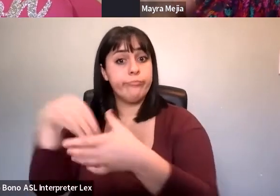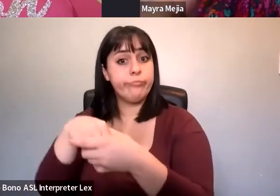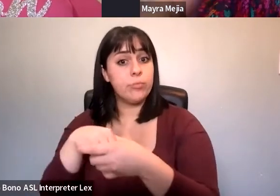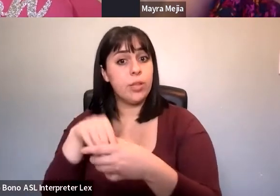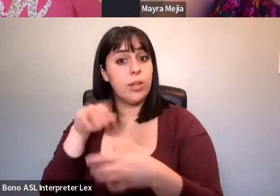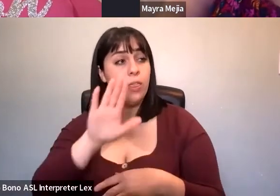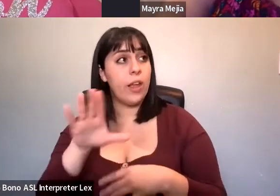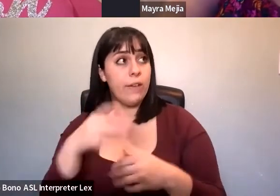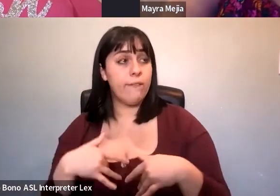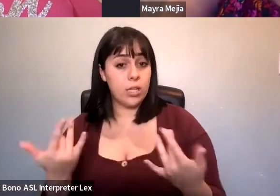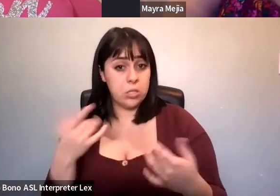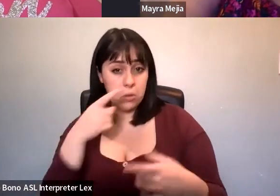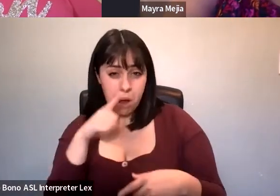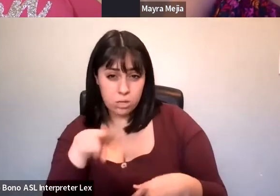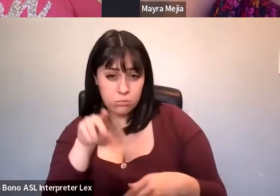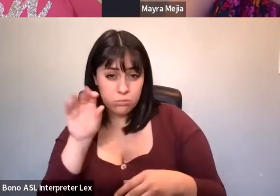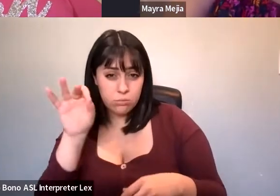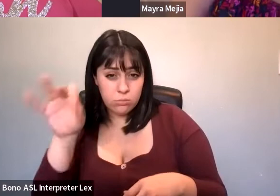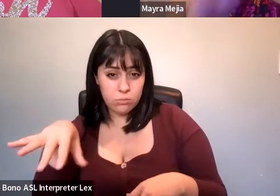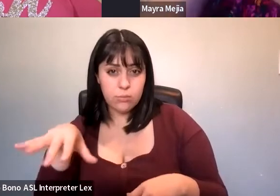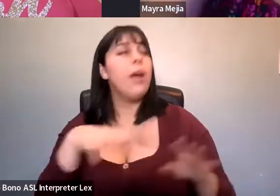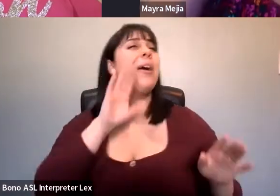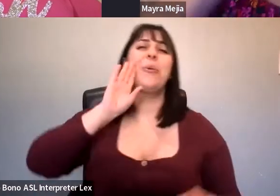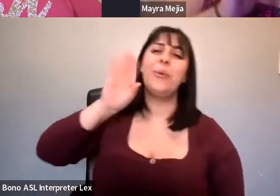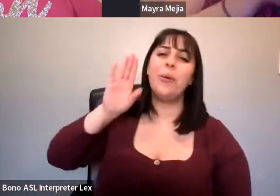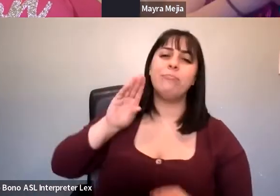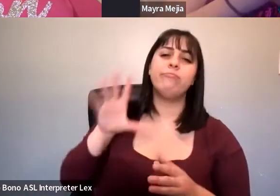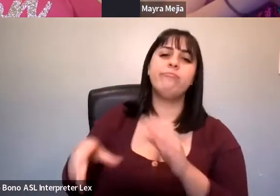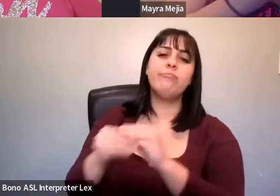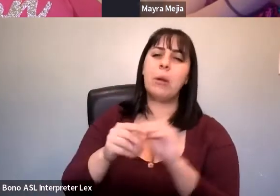on? I will. Hold on 1 sec.